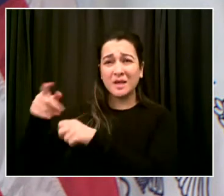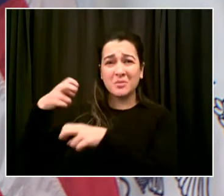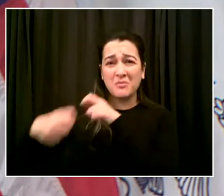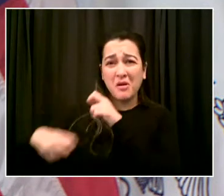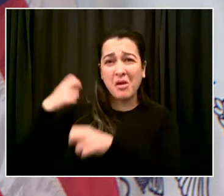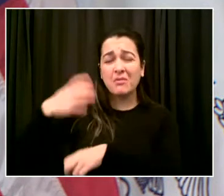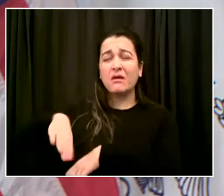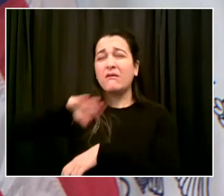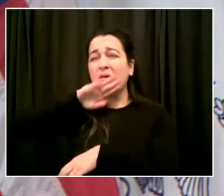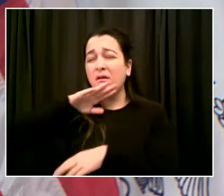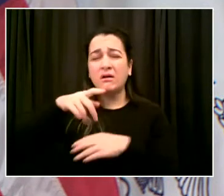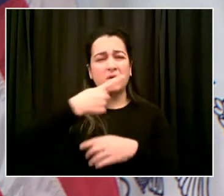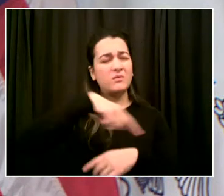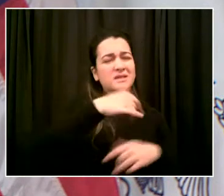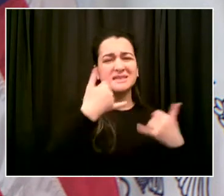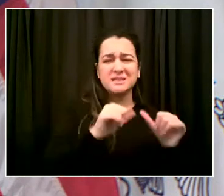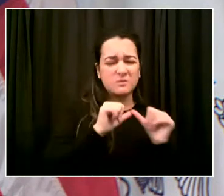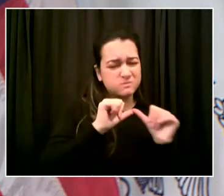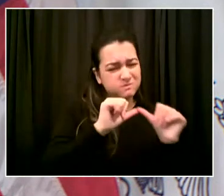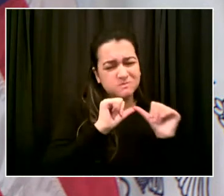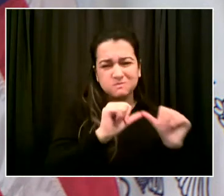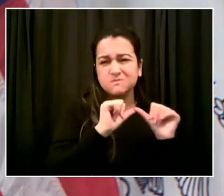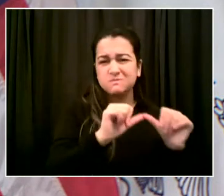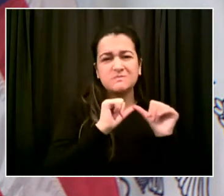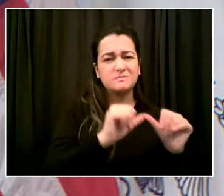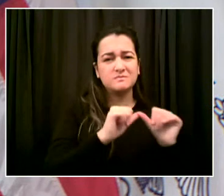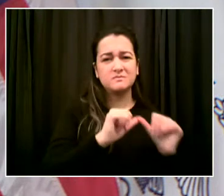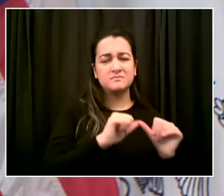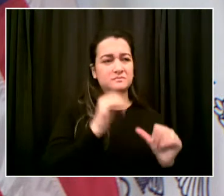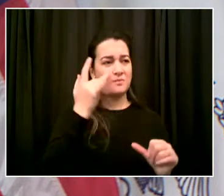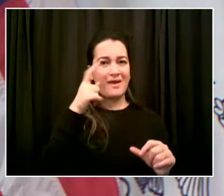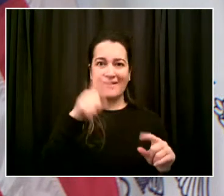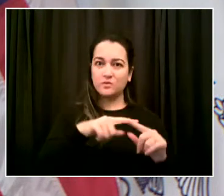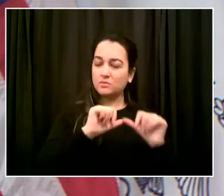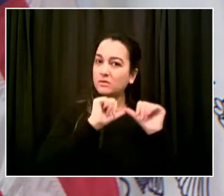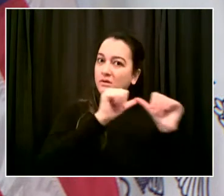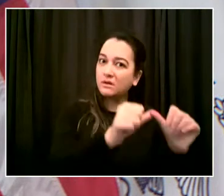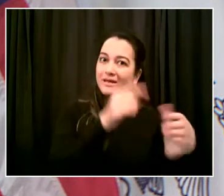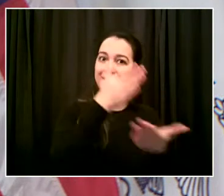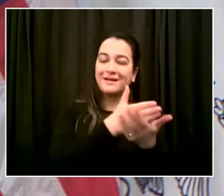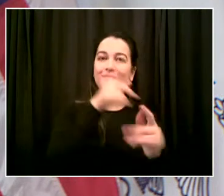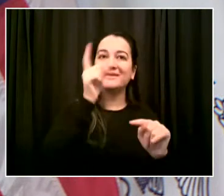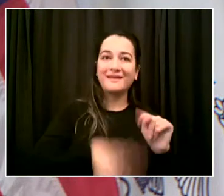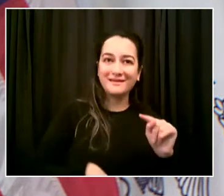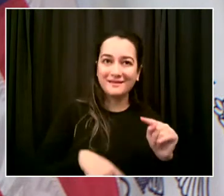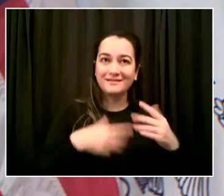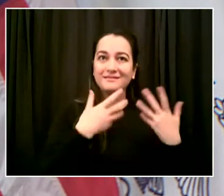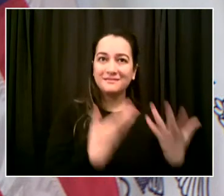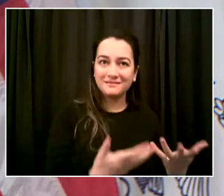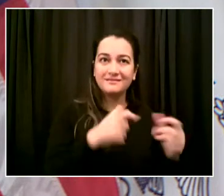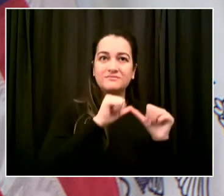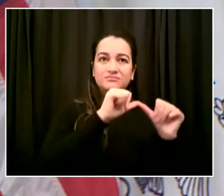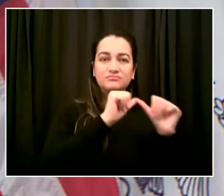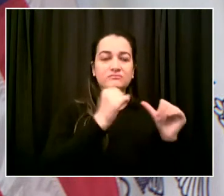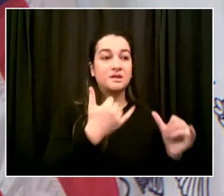come. One thing's for sure, one day soon, and we all pray that it be soon, we'll be rid of the